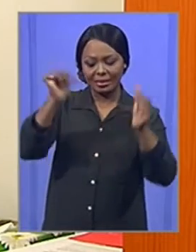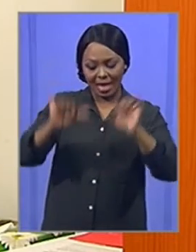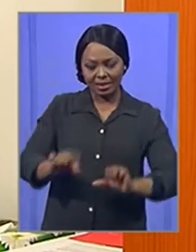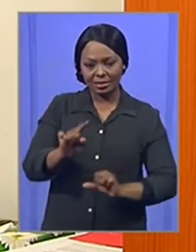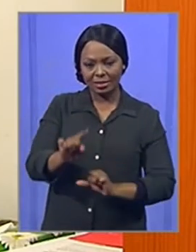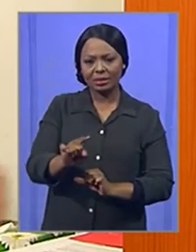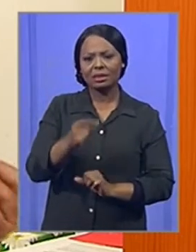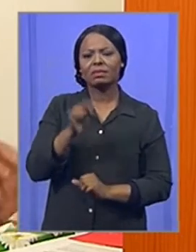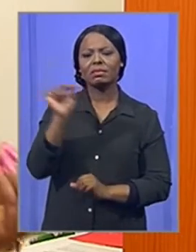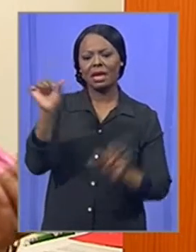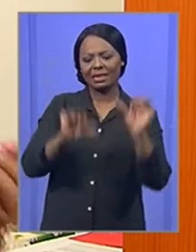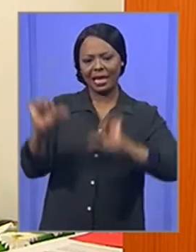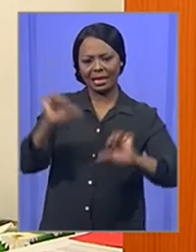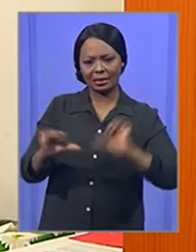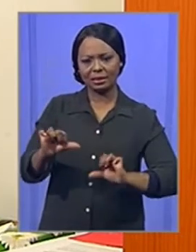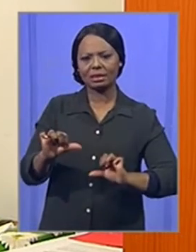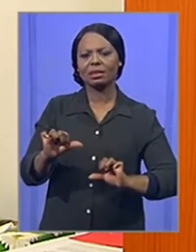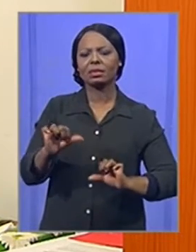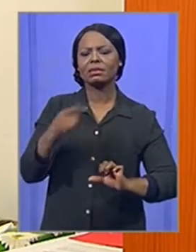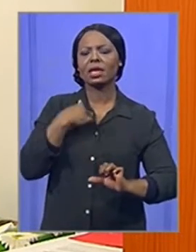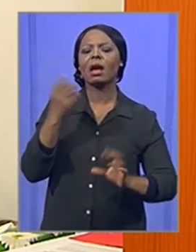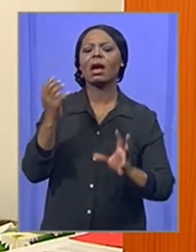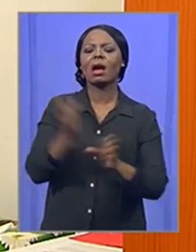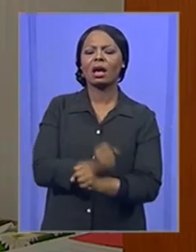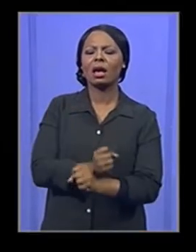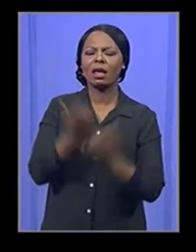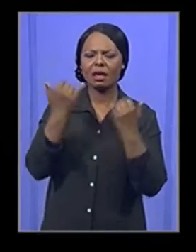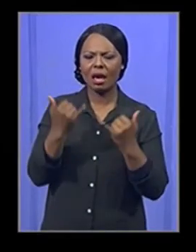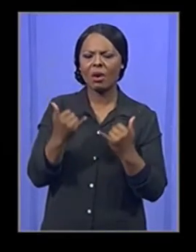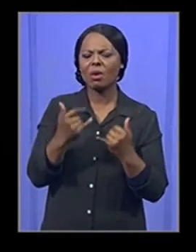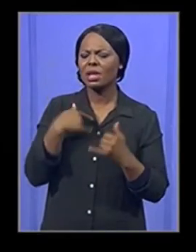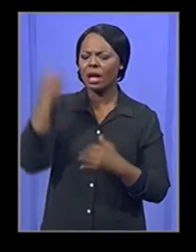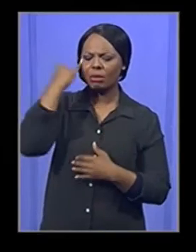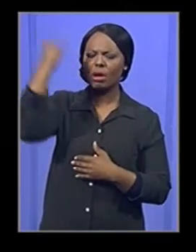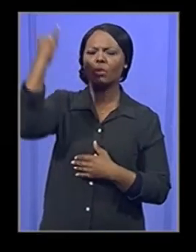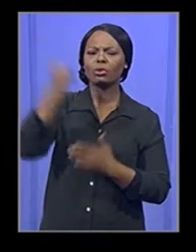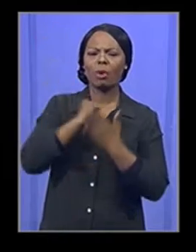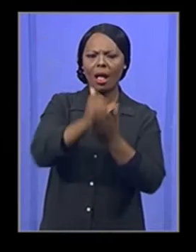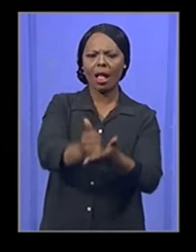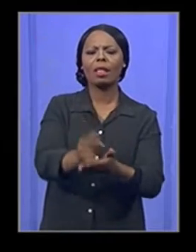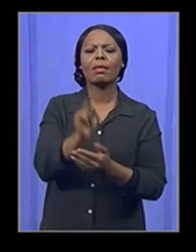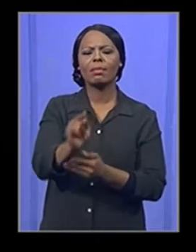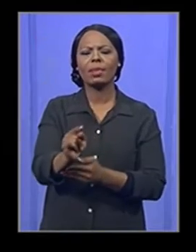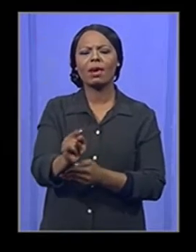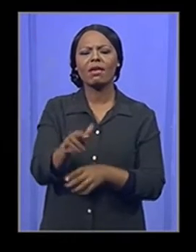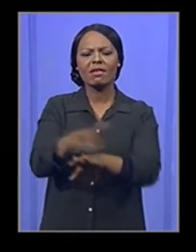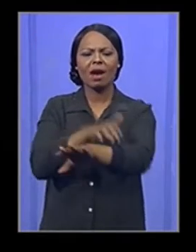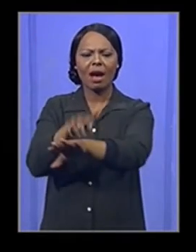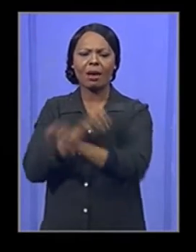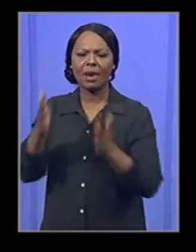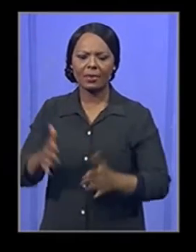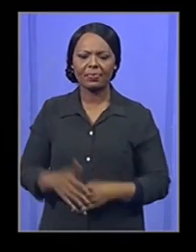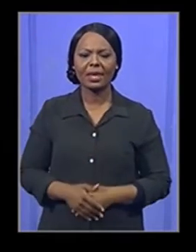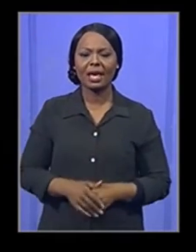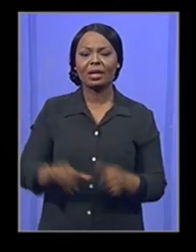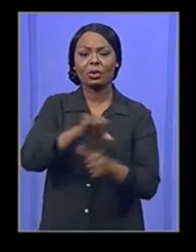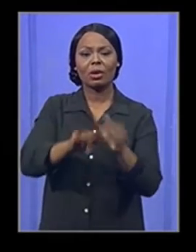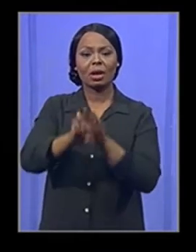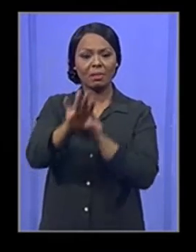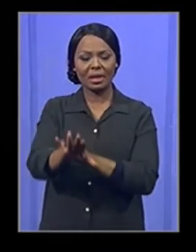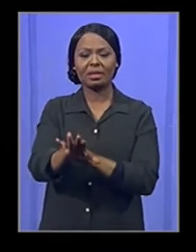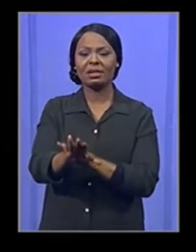don't I create a solution that can help farmers? Metswedi ya kgolagano ka neeletsano ya mafaratlhatlha ke karolo e tona kwa